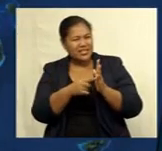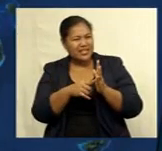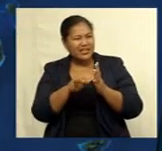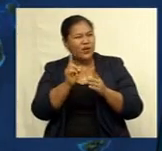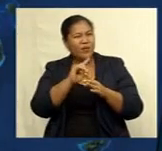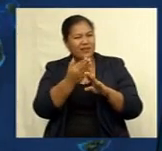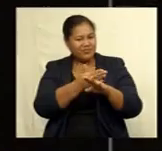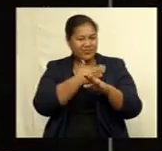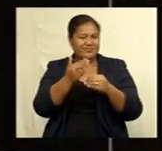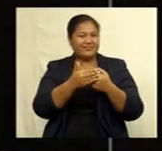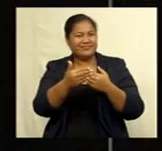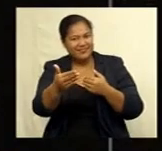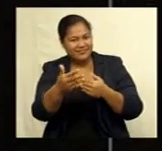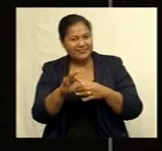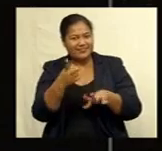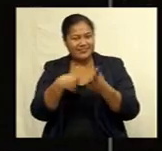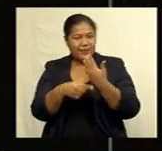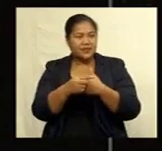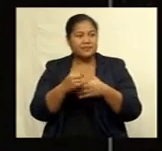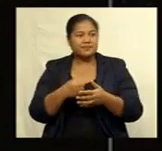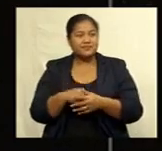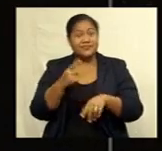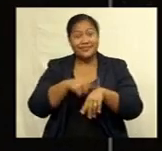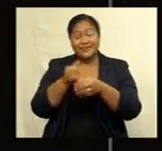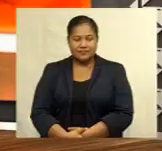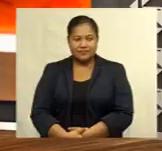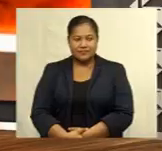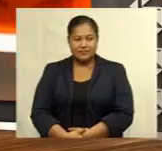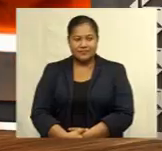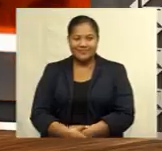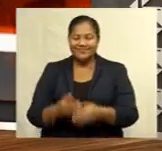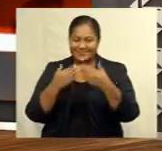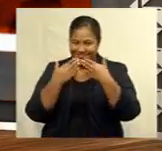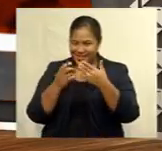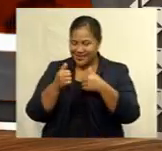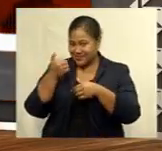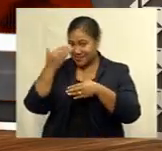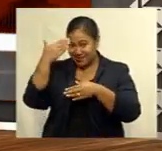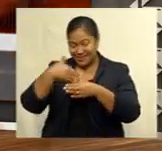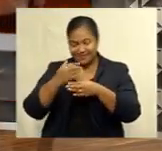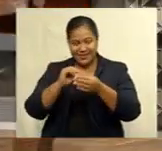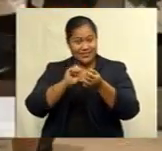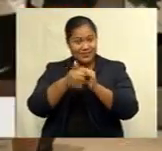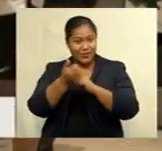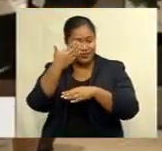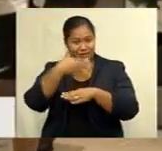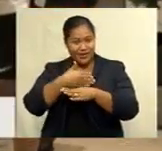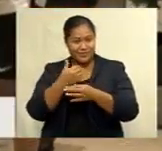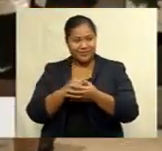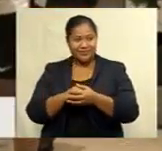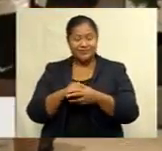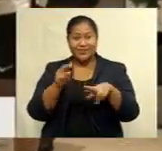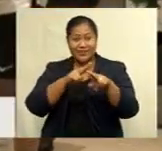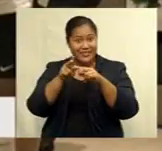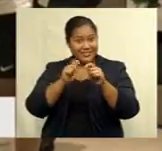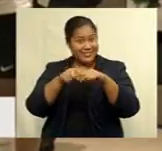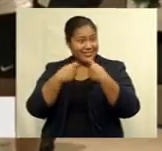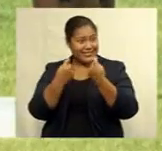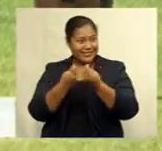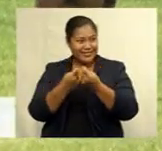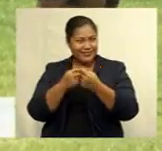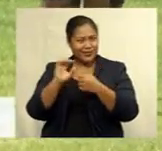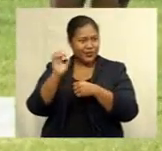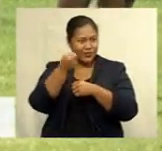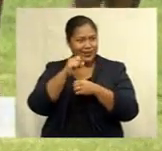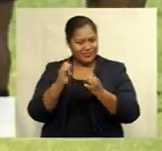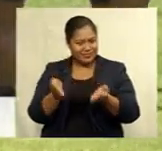and after scenario. Time for sports now with Jamie. Thank you and good evening in sports tonight. Fijiana win a major